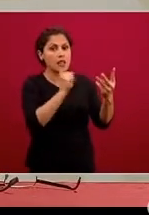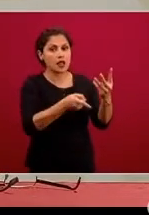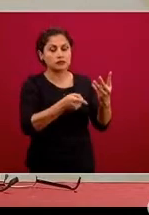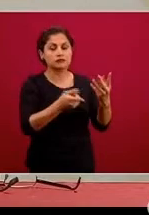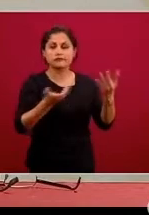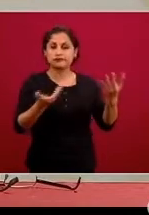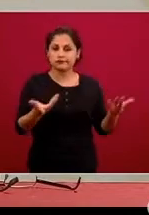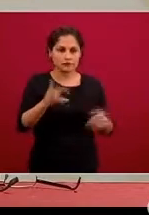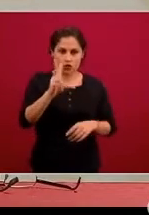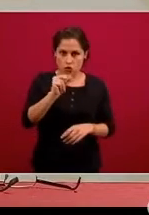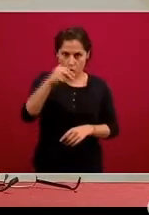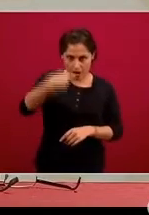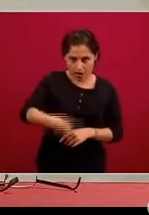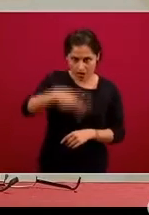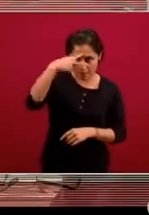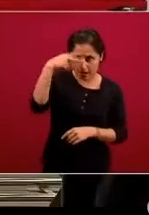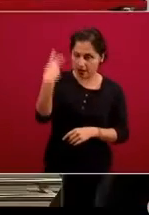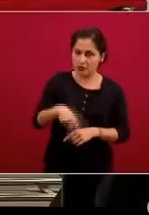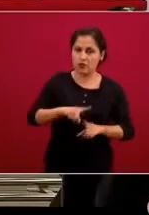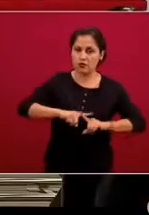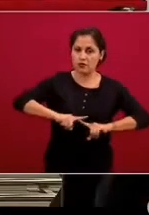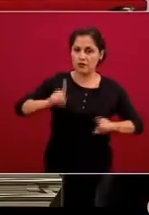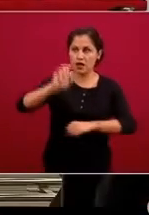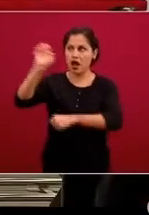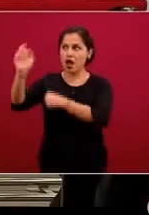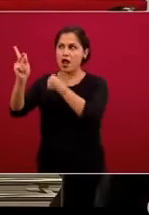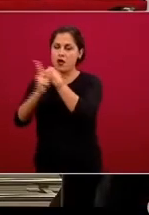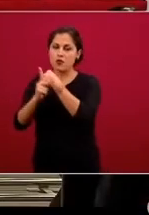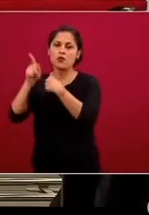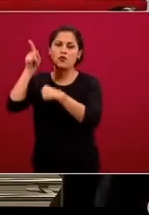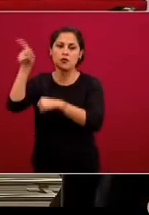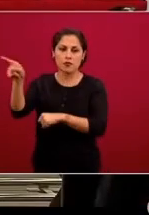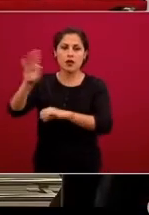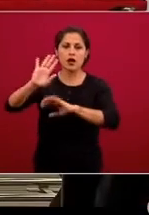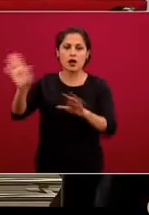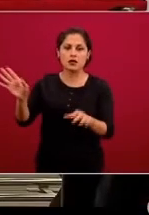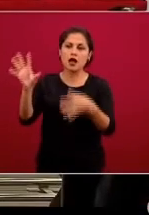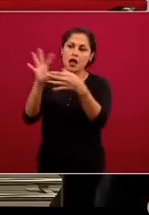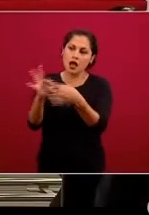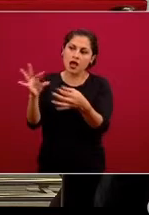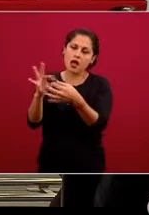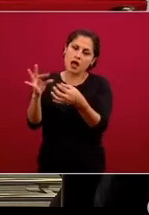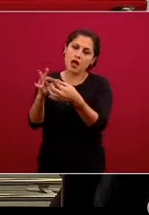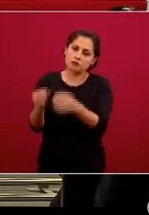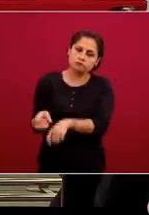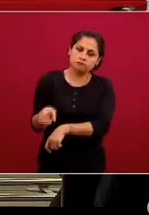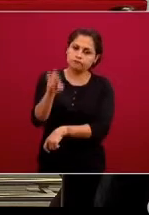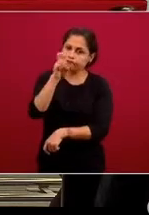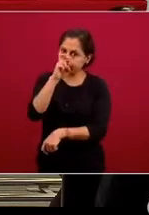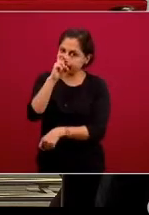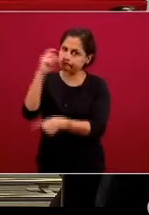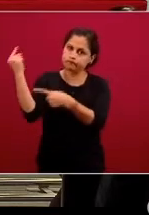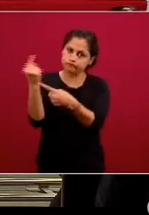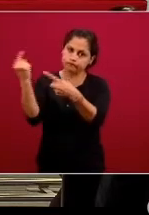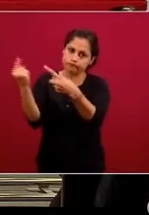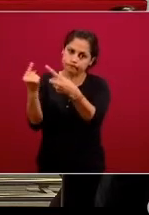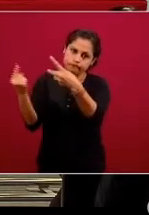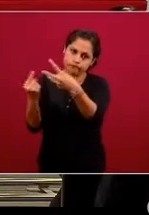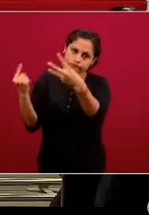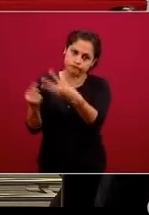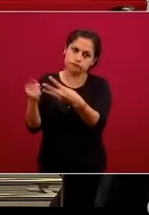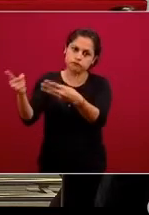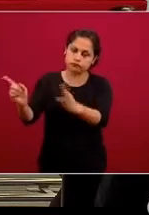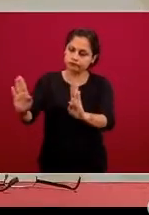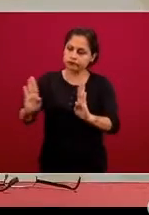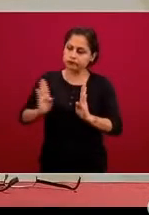we identify these factors, our measures are not, because these factors are structural, our